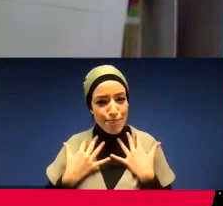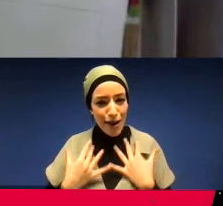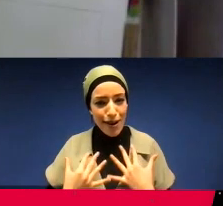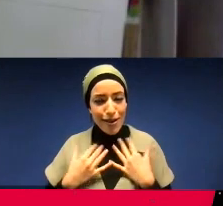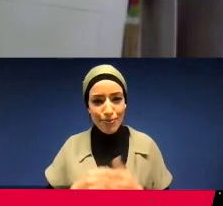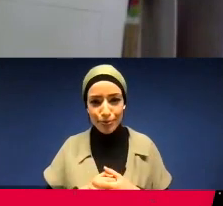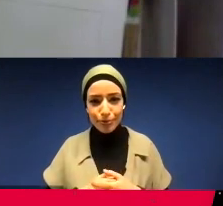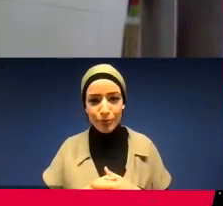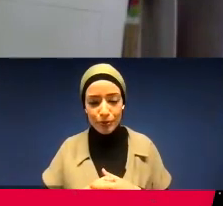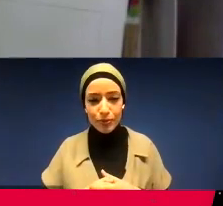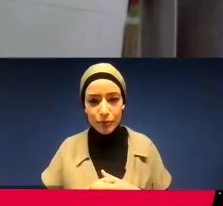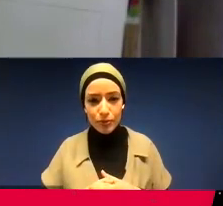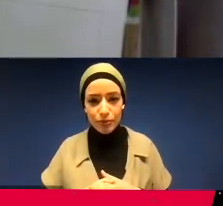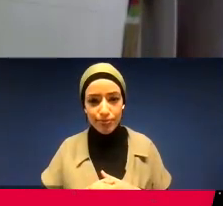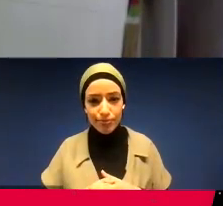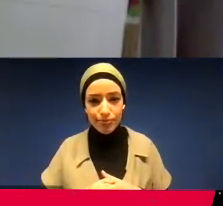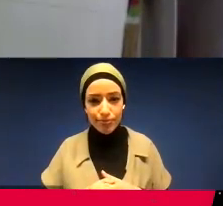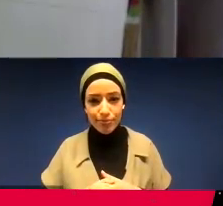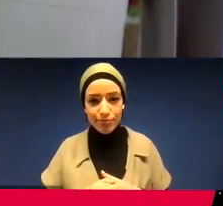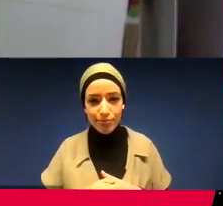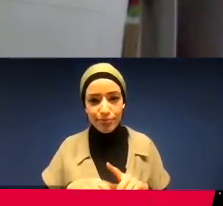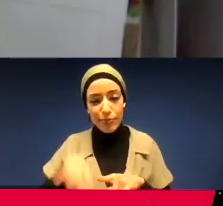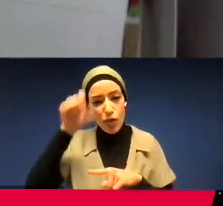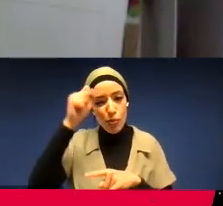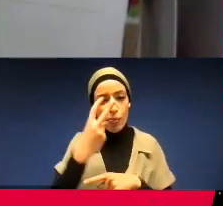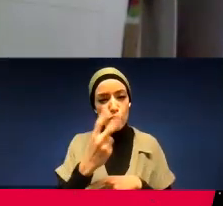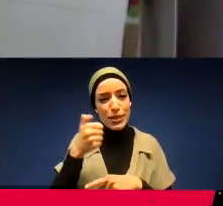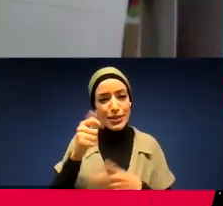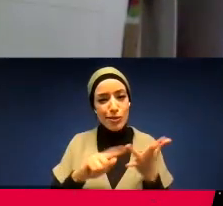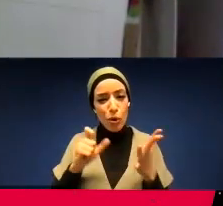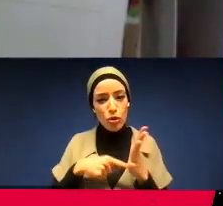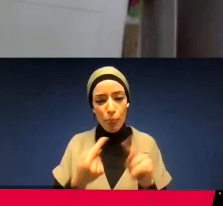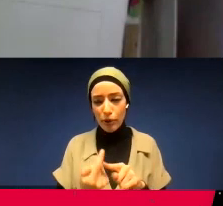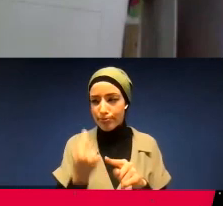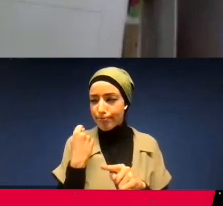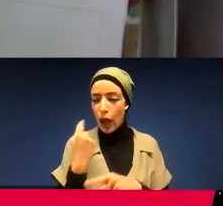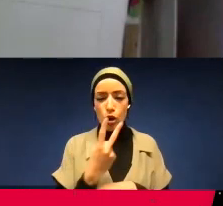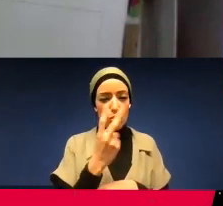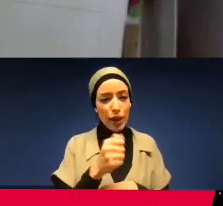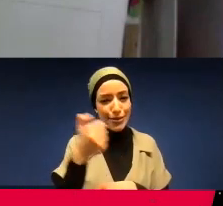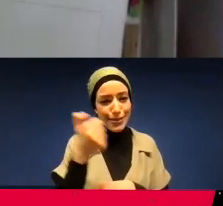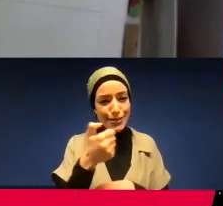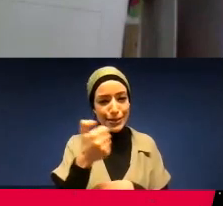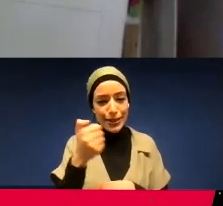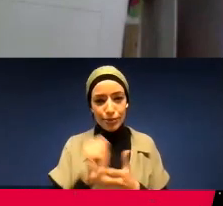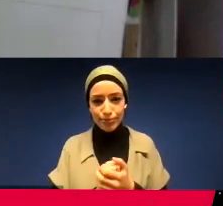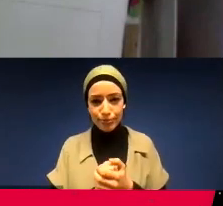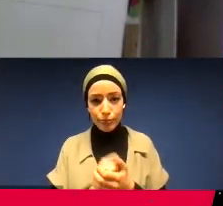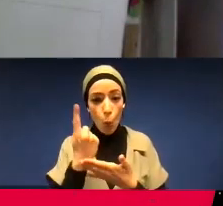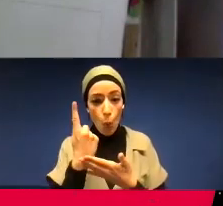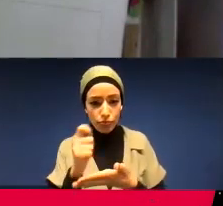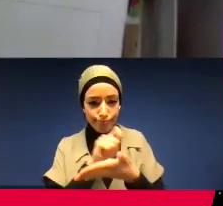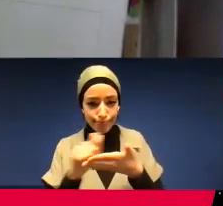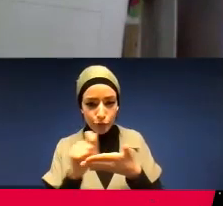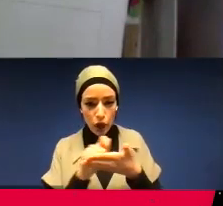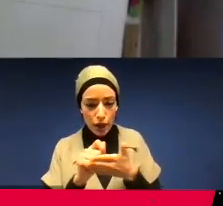this was to provide details, it was on the 26th of October, 2016. A journalist told me